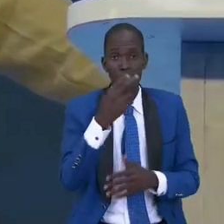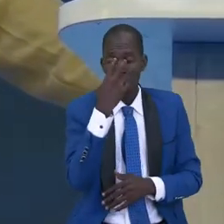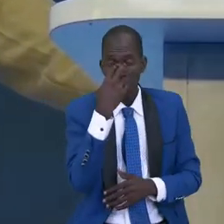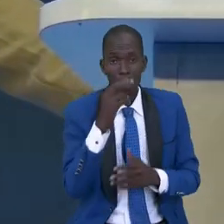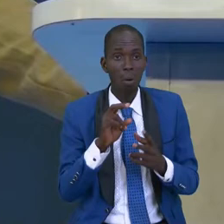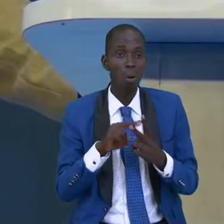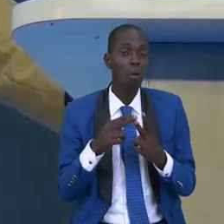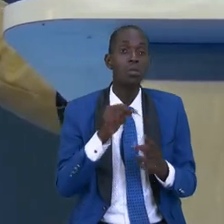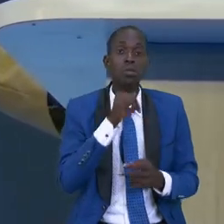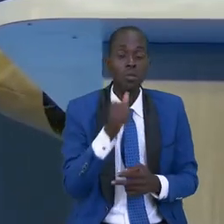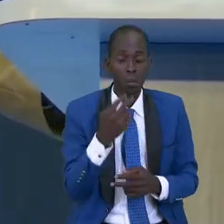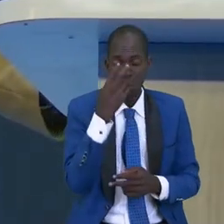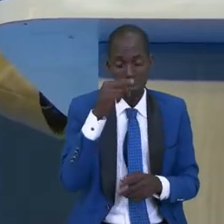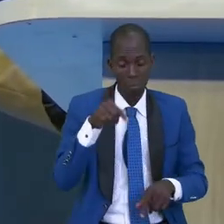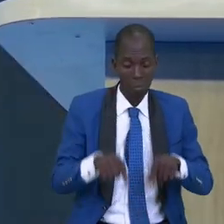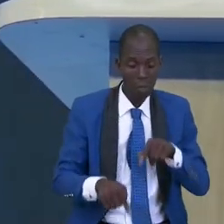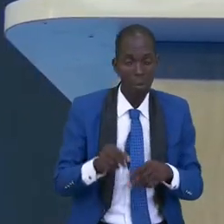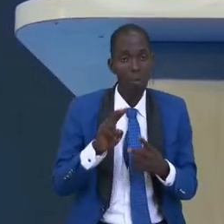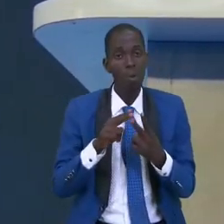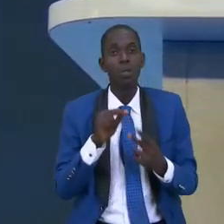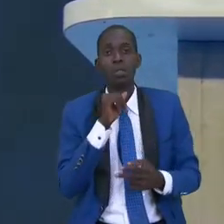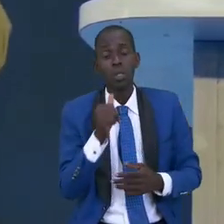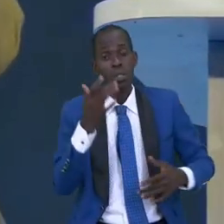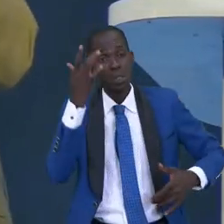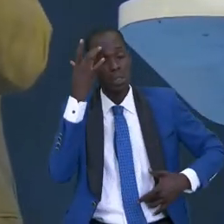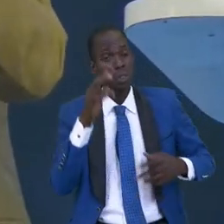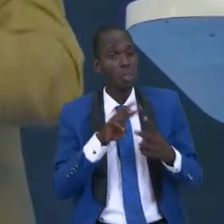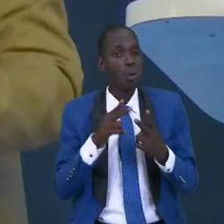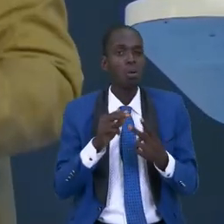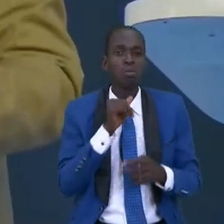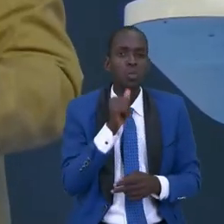are lame or you are not lame, whether you are sick or you are not sick, whether you have a